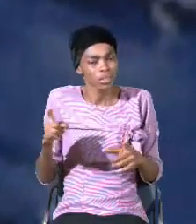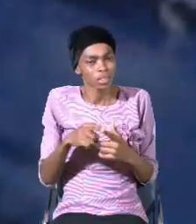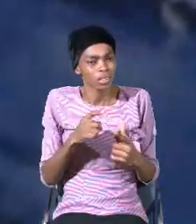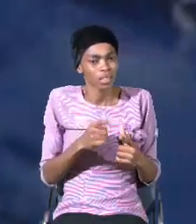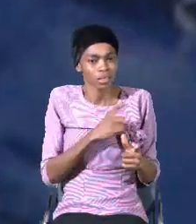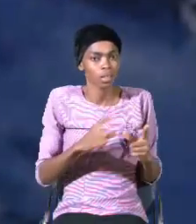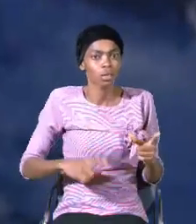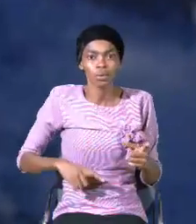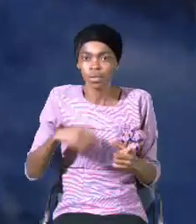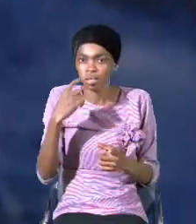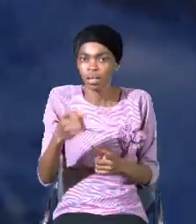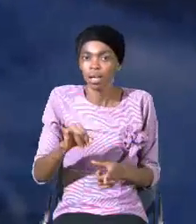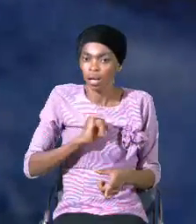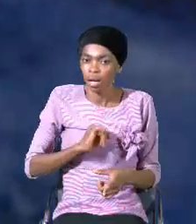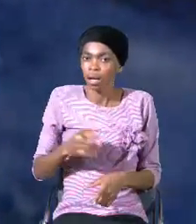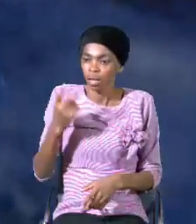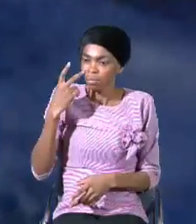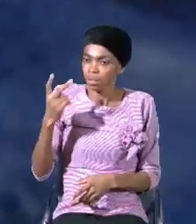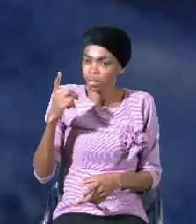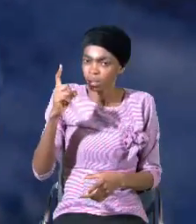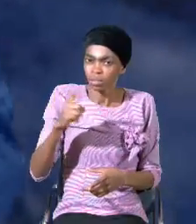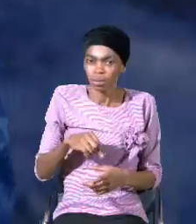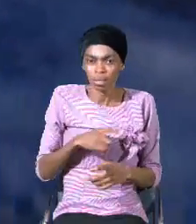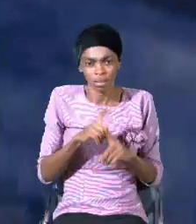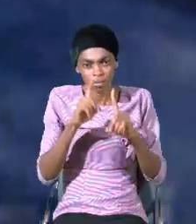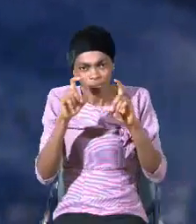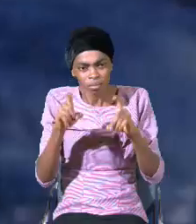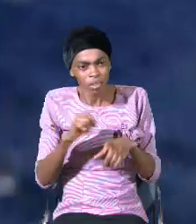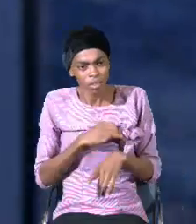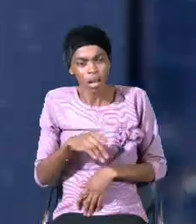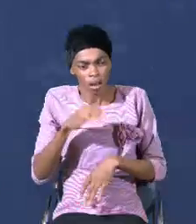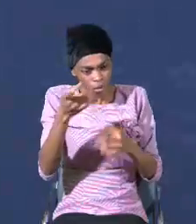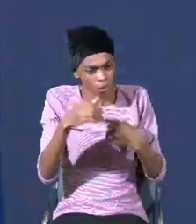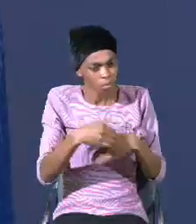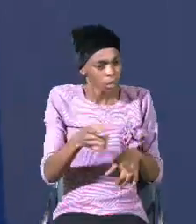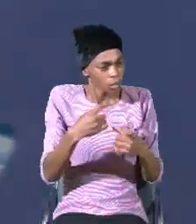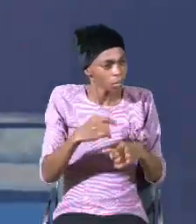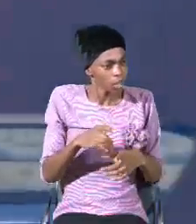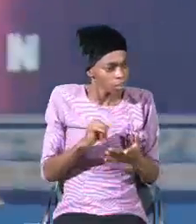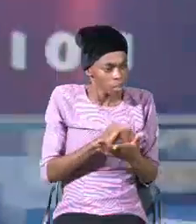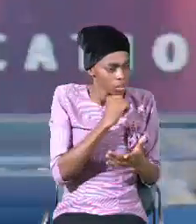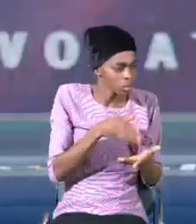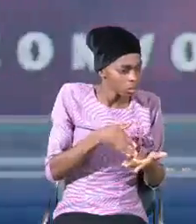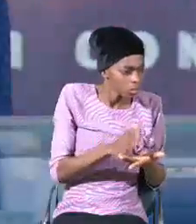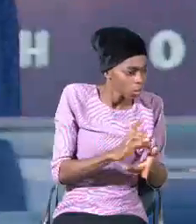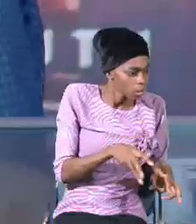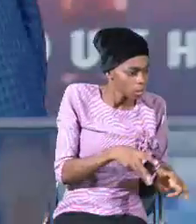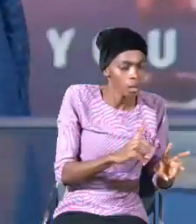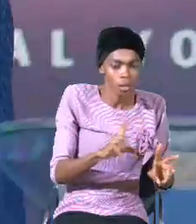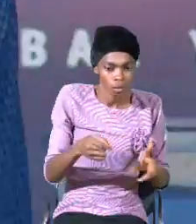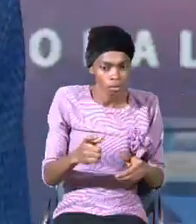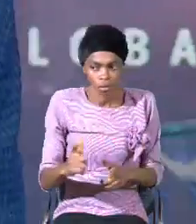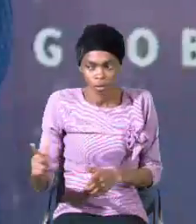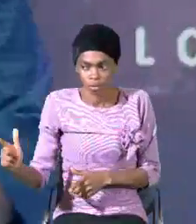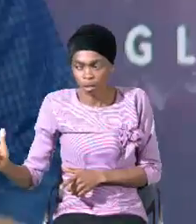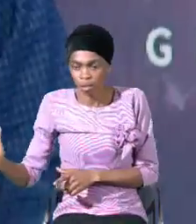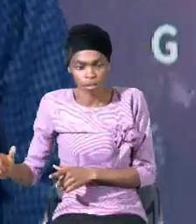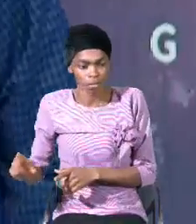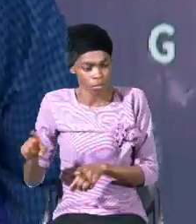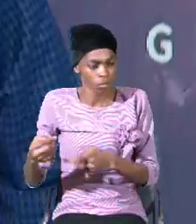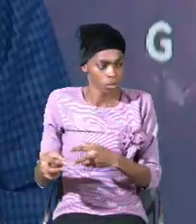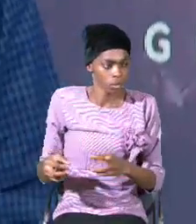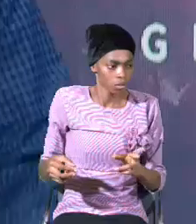he monitors you. He says, come back, come back. That's not the way. It says, go to the right. This is the way. Walk